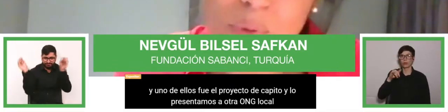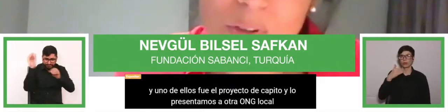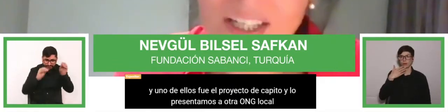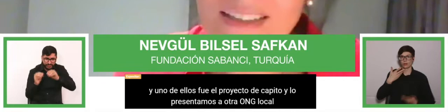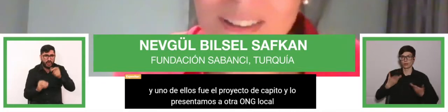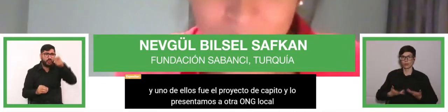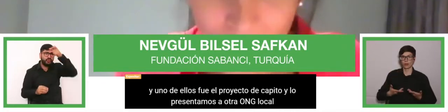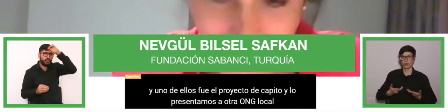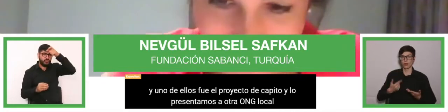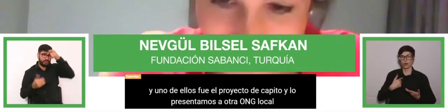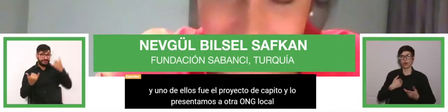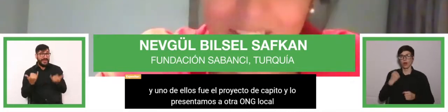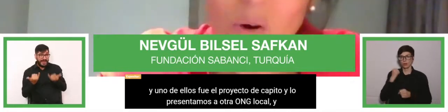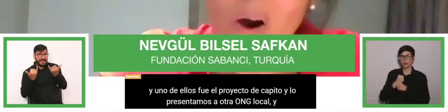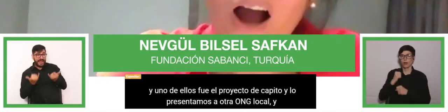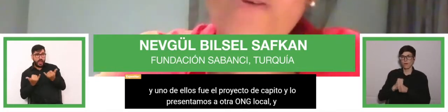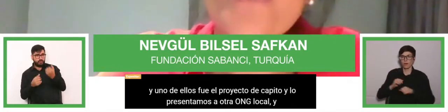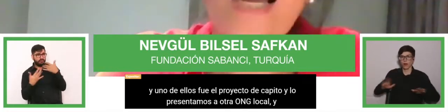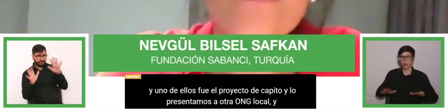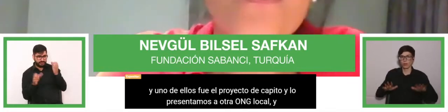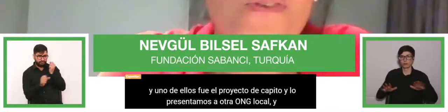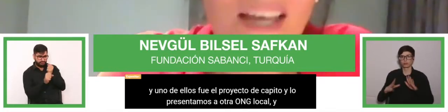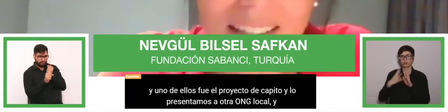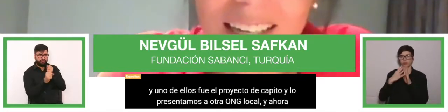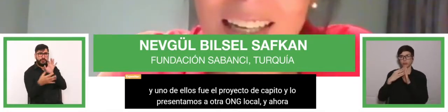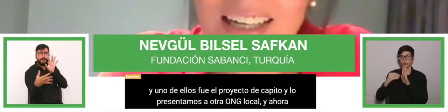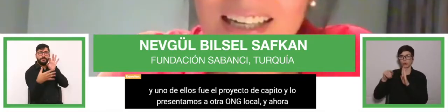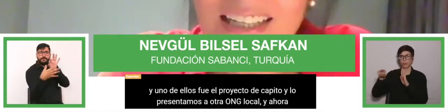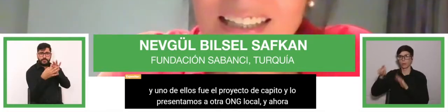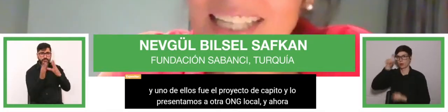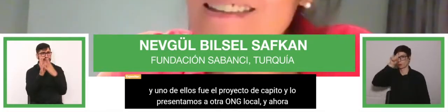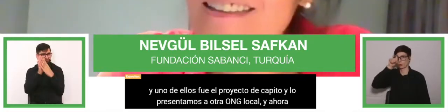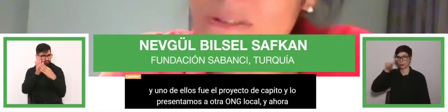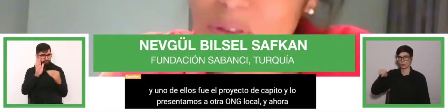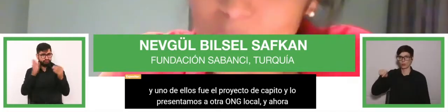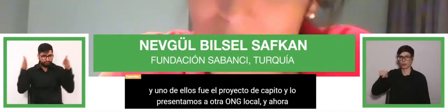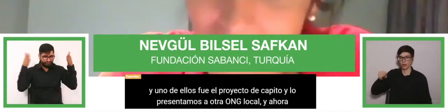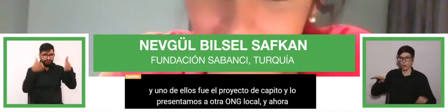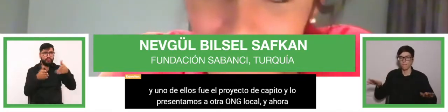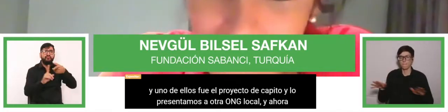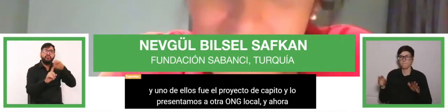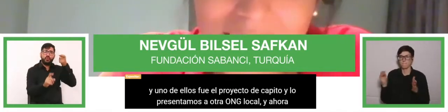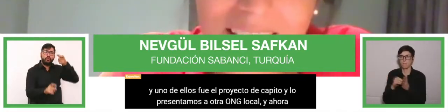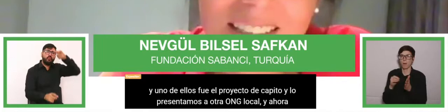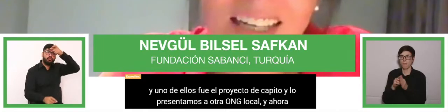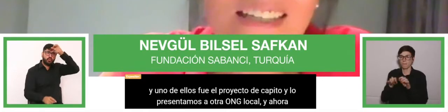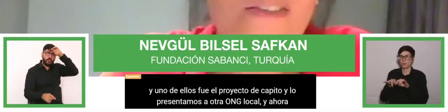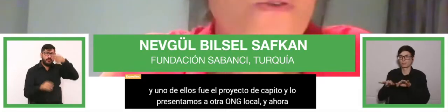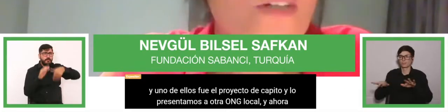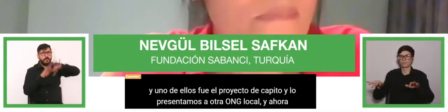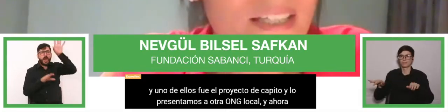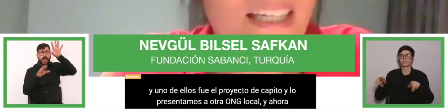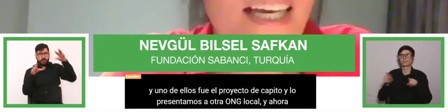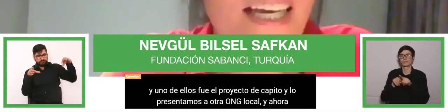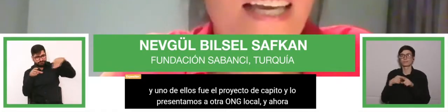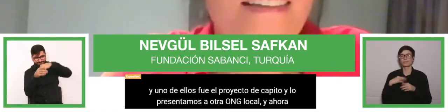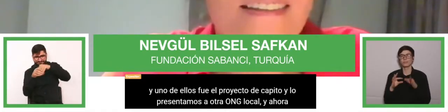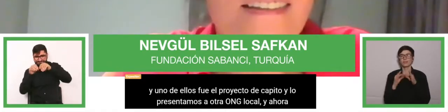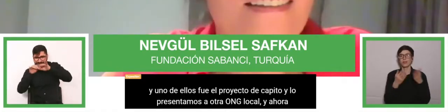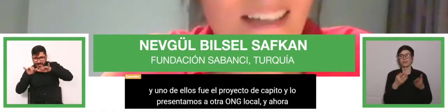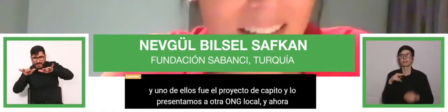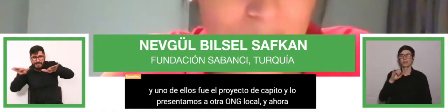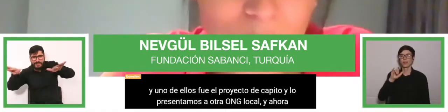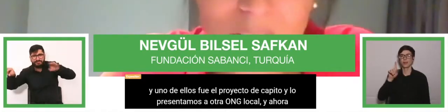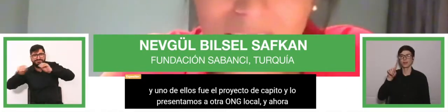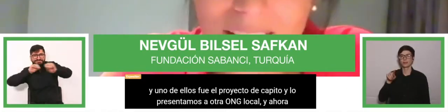the project in Turkey. So I would like to thank Nils for the effort to replicate